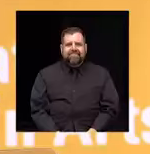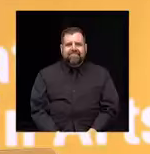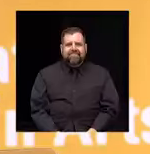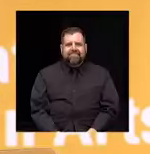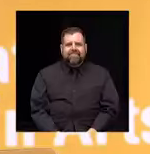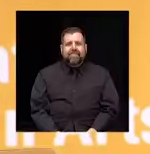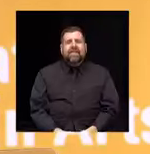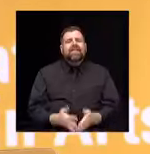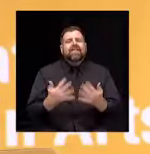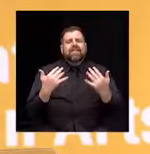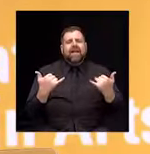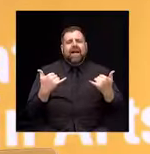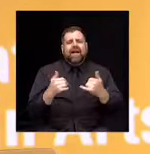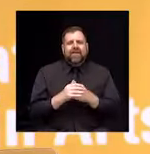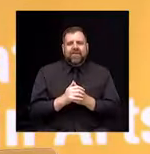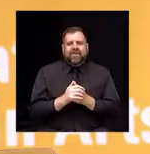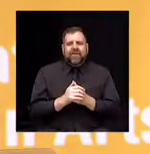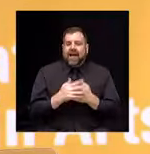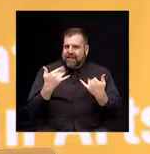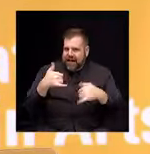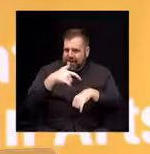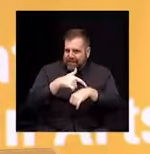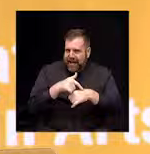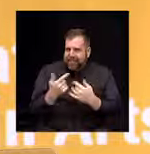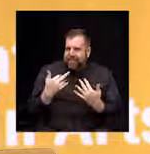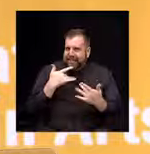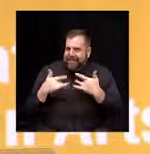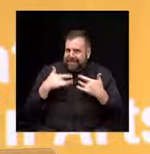And now, for the time we all been waiting for.